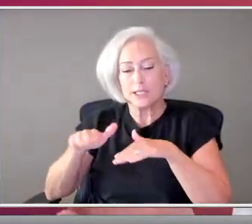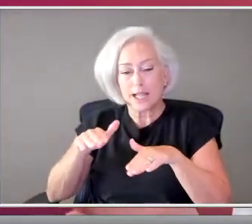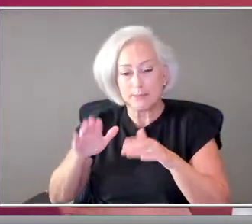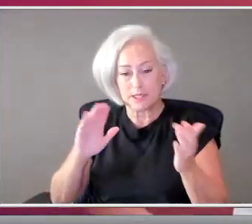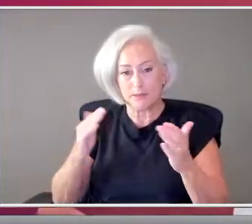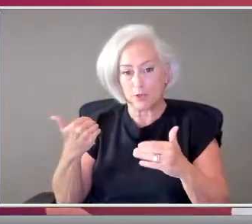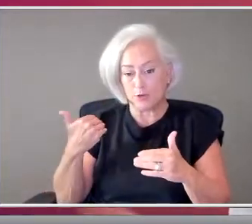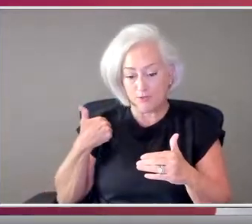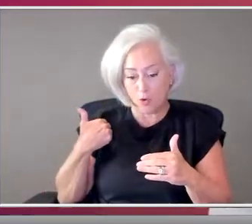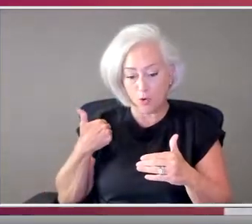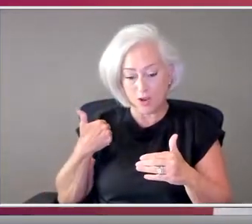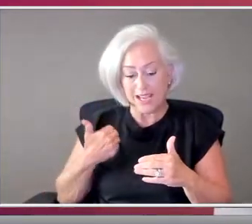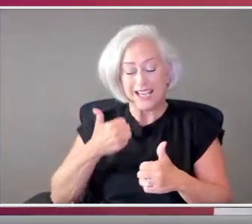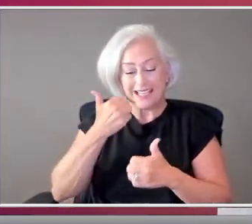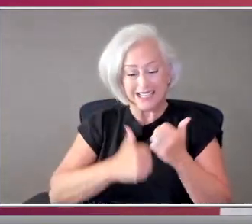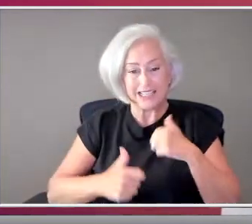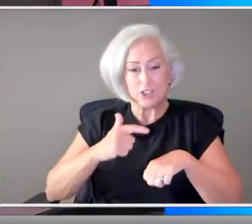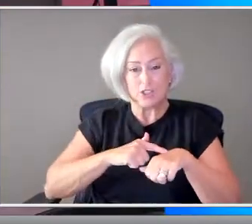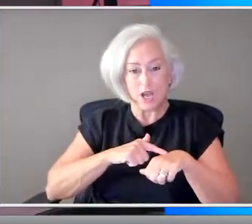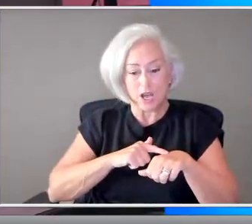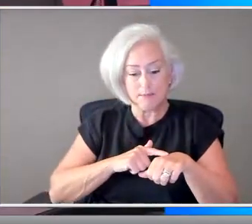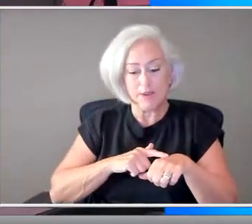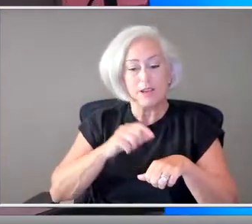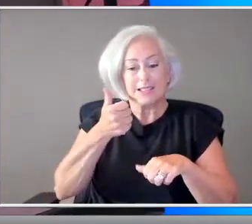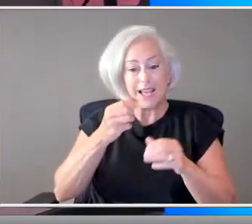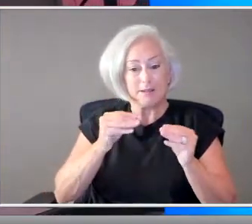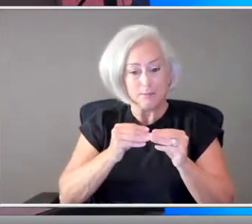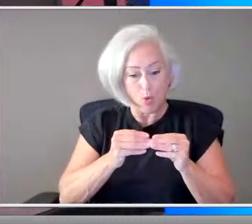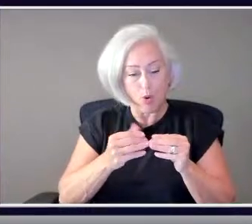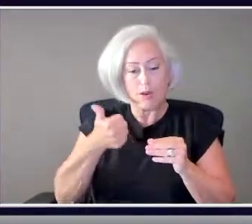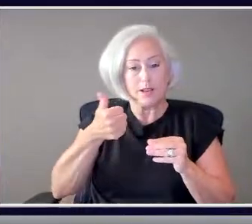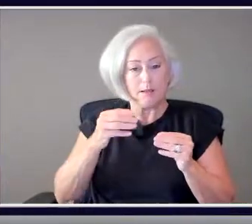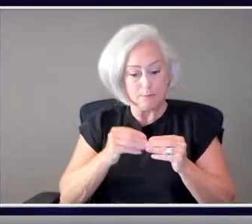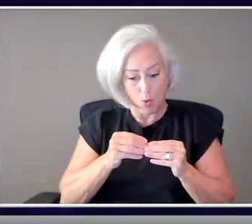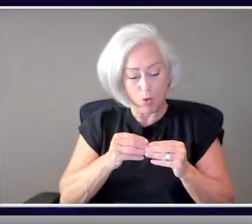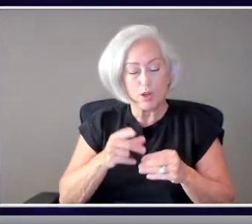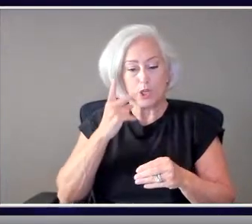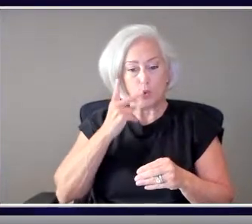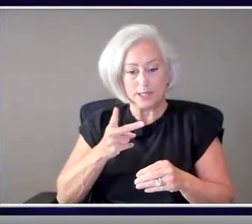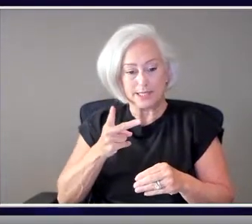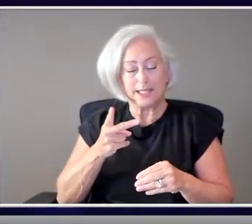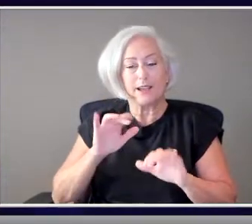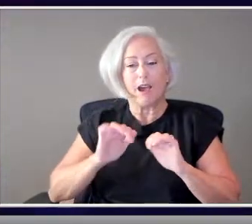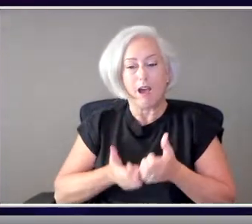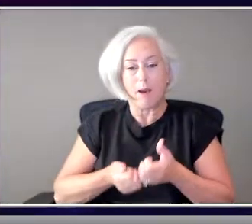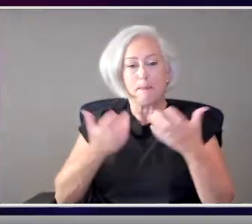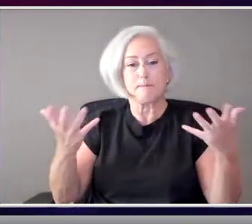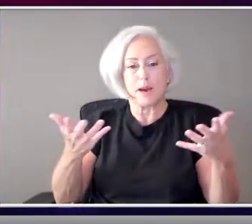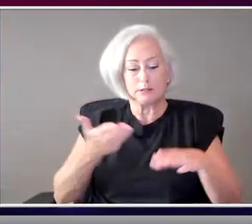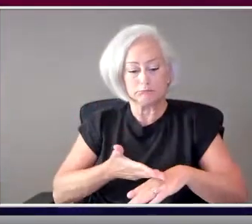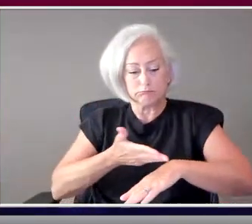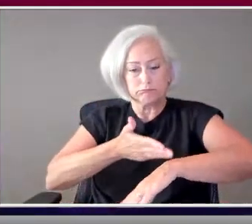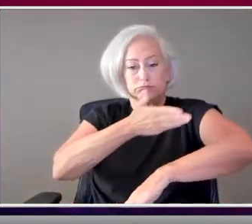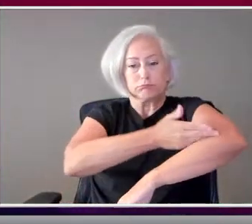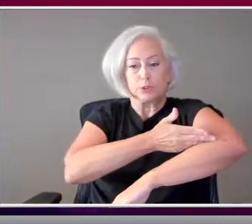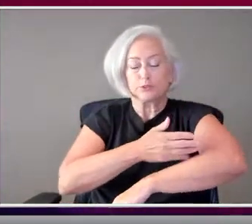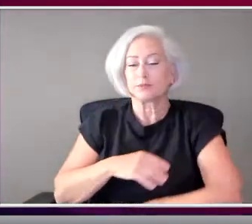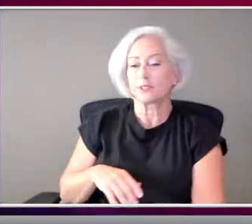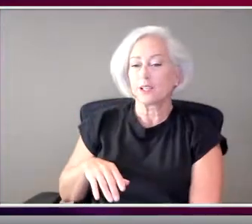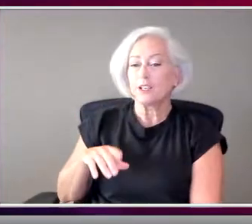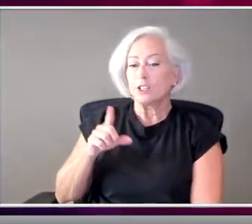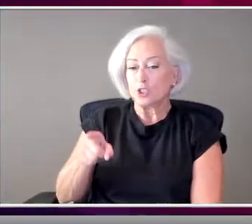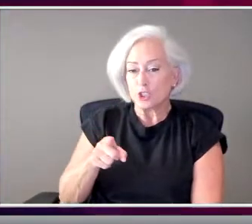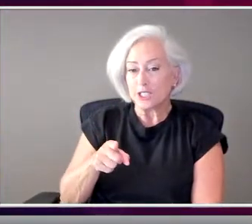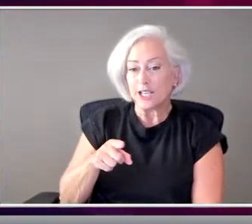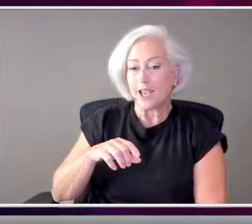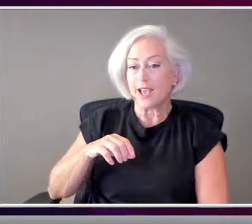you'll see that builds up. Dr. Fabian, Angela underwent chemotherapy, radiation. She had a double